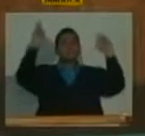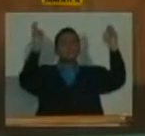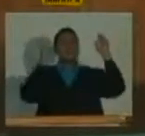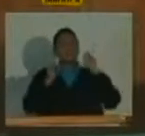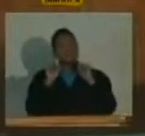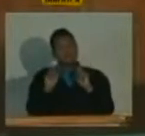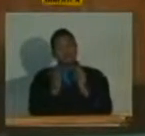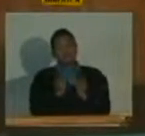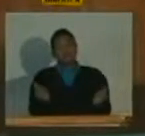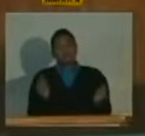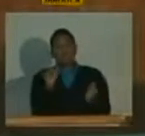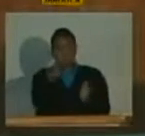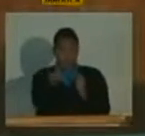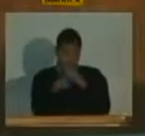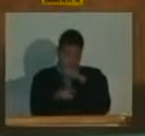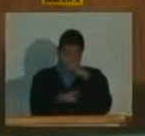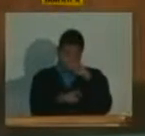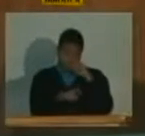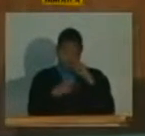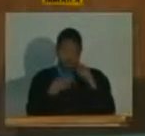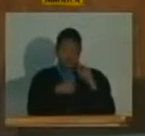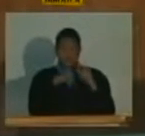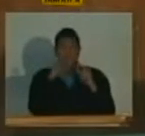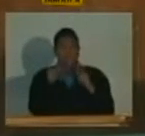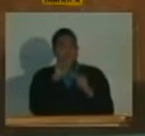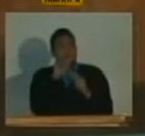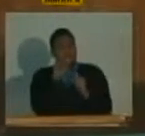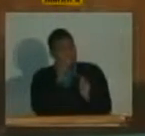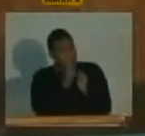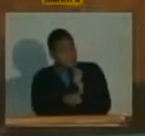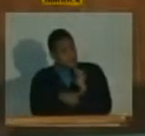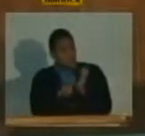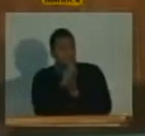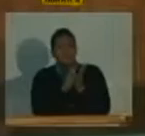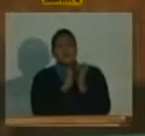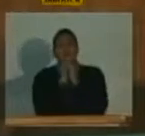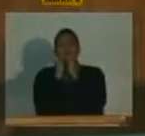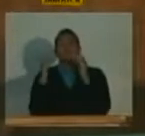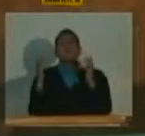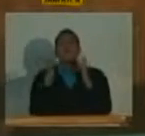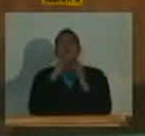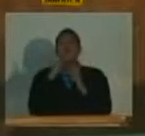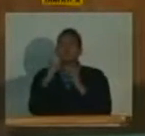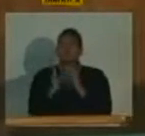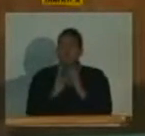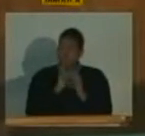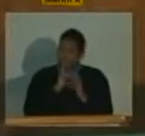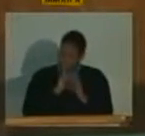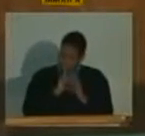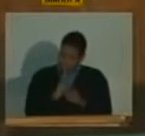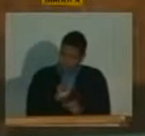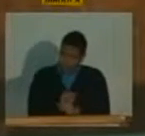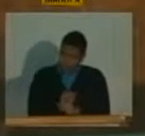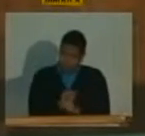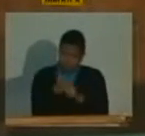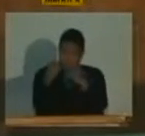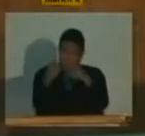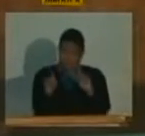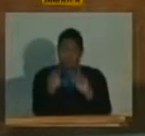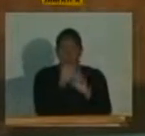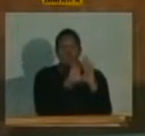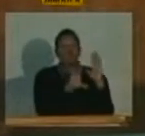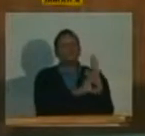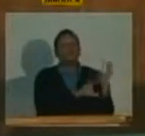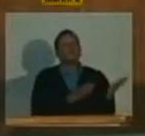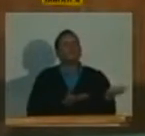be addressed, and we should not pass this bill without implicit assurance that the